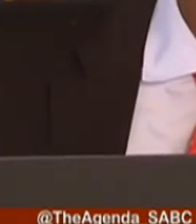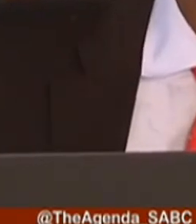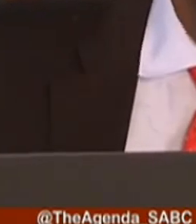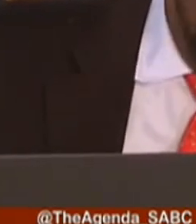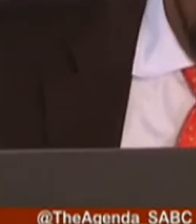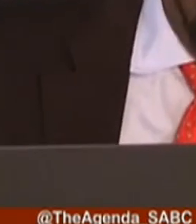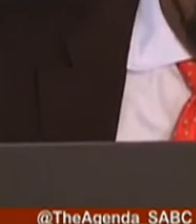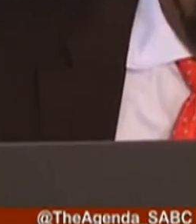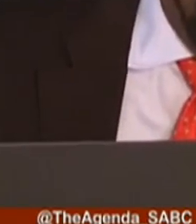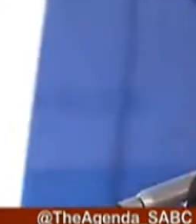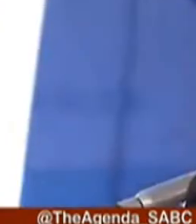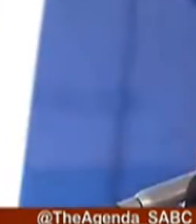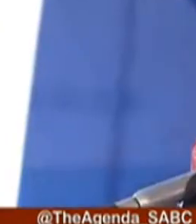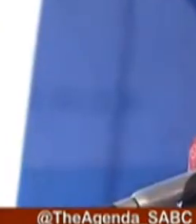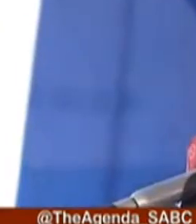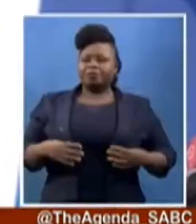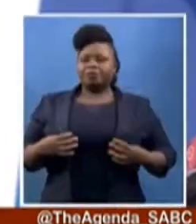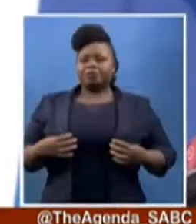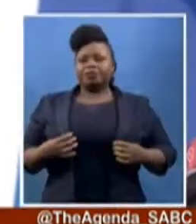Magzozo.